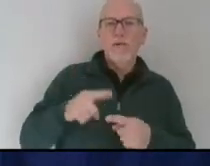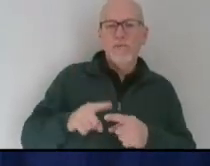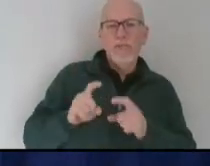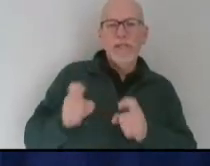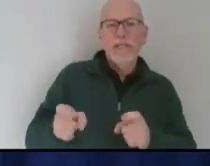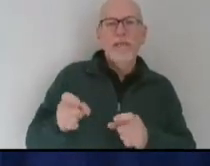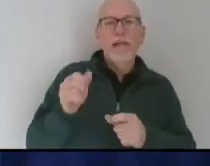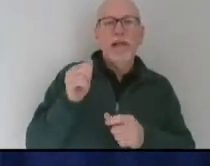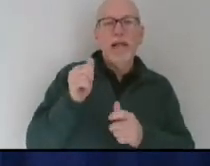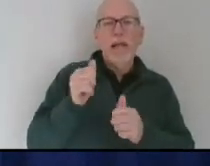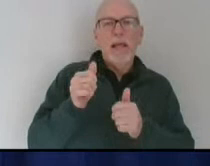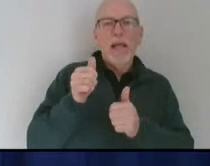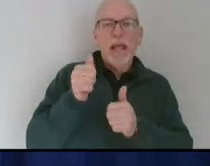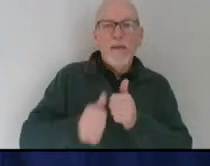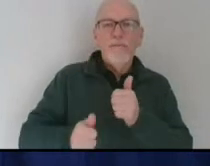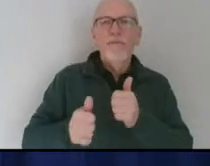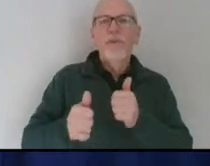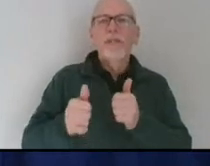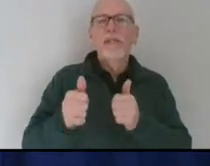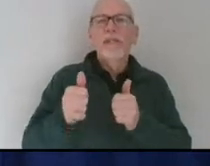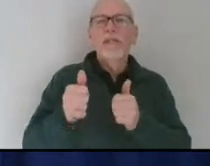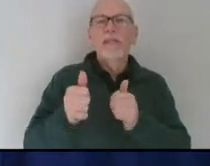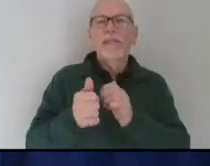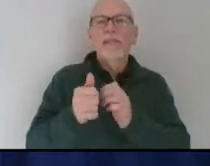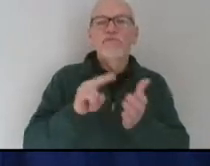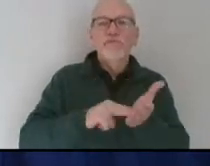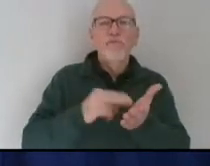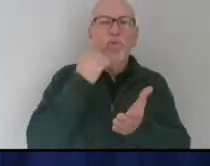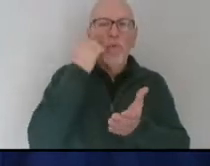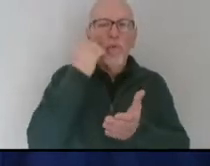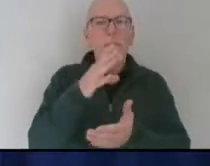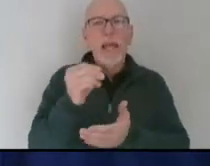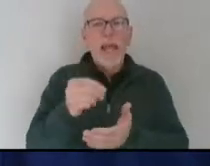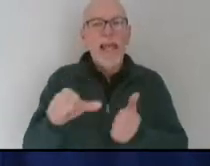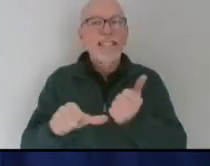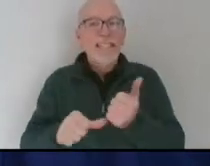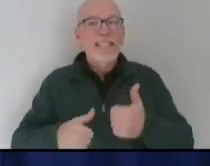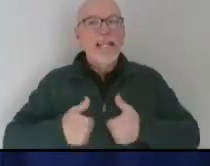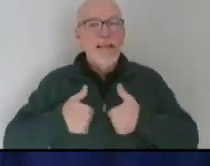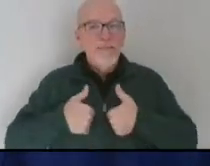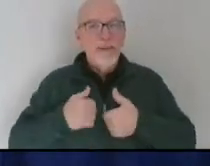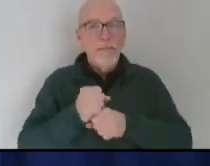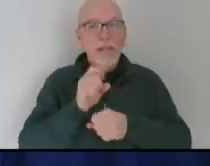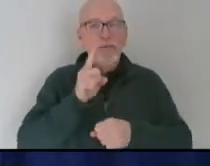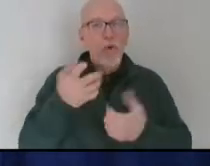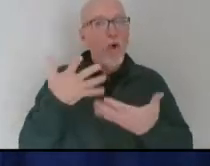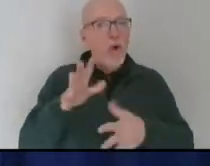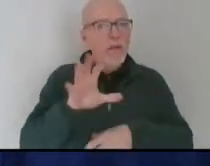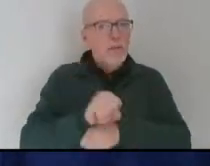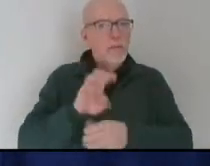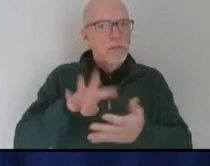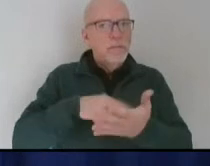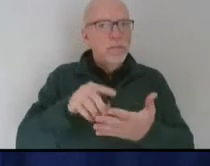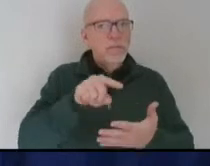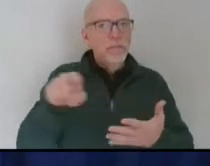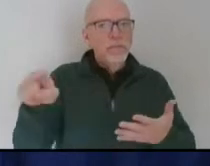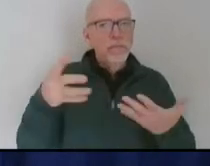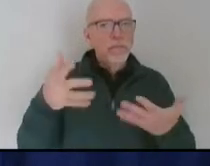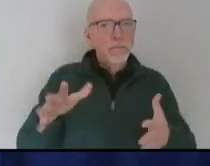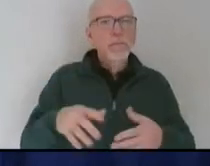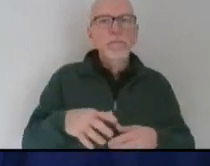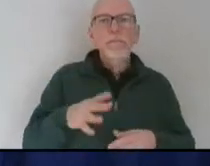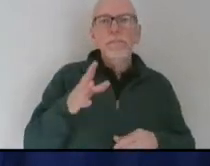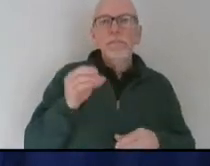every single skilled nursing facility and assisted living facility has been scheduled that they have. And there's just